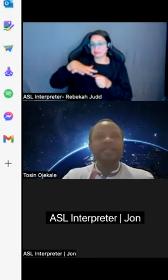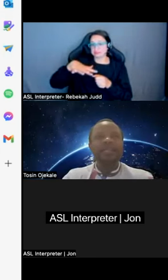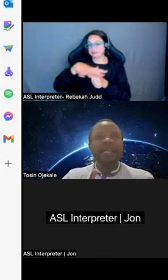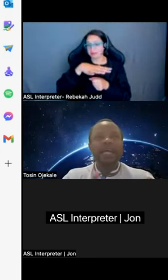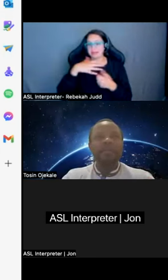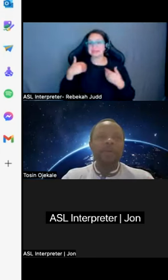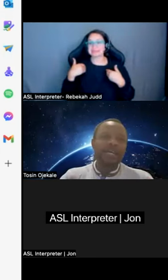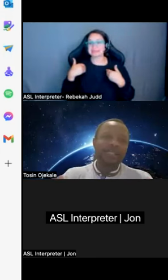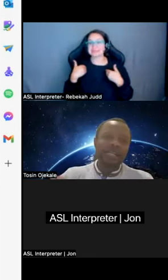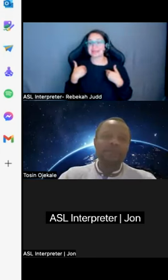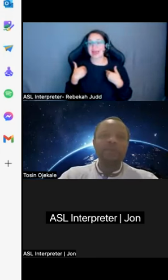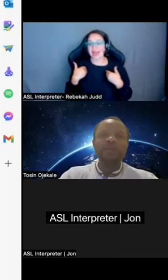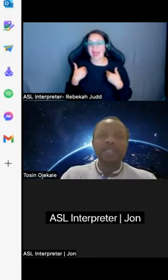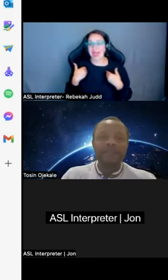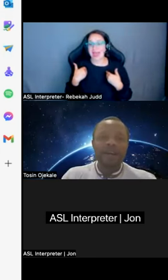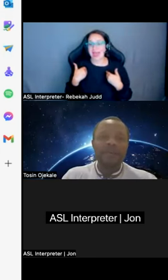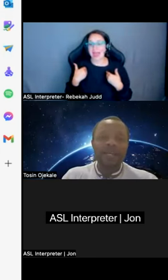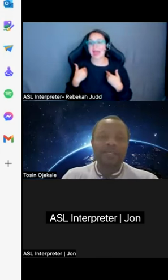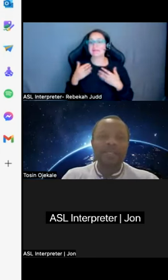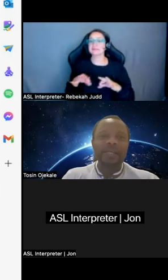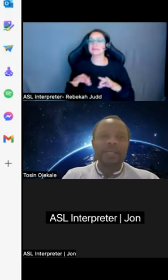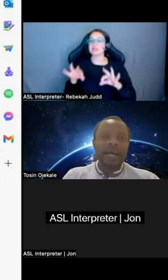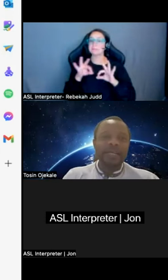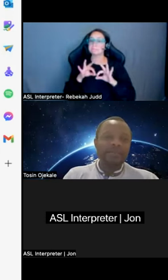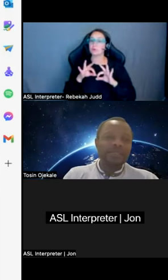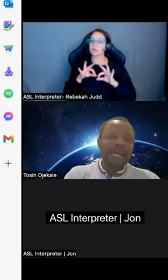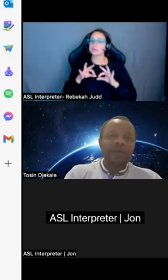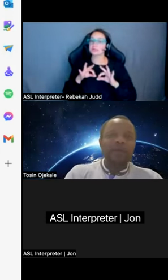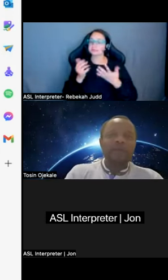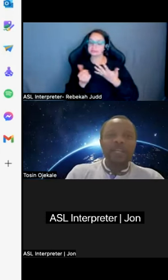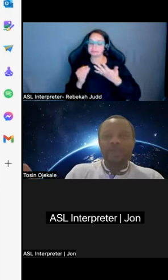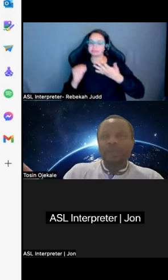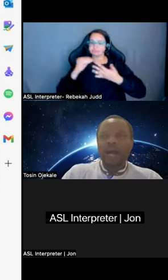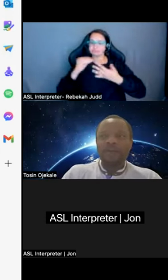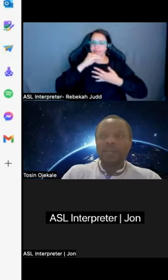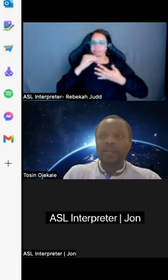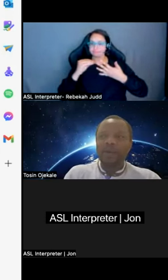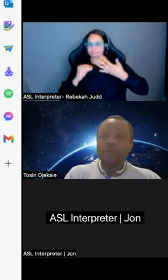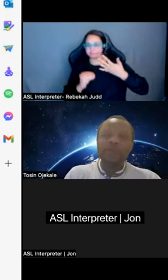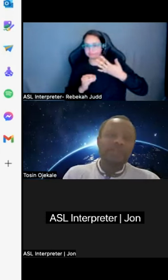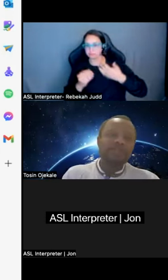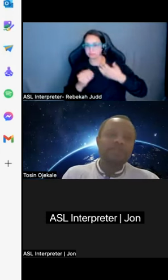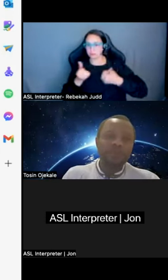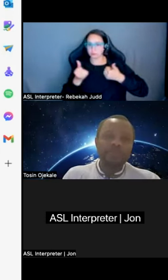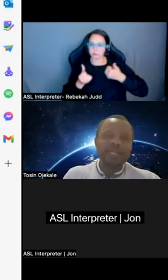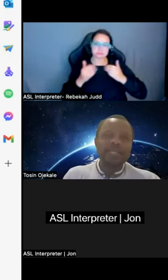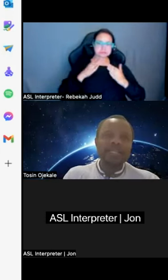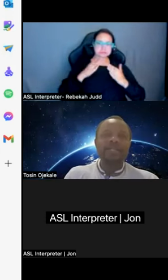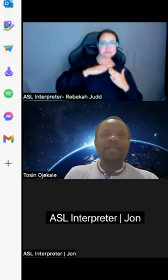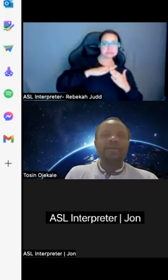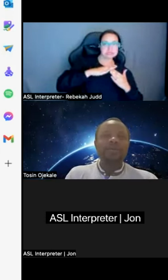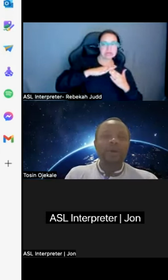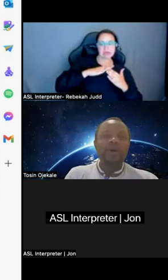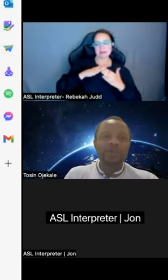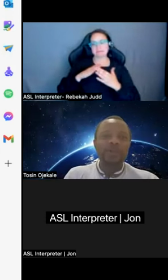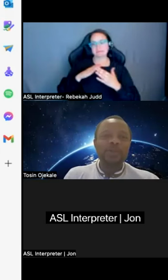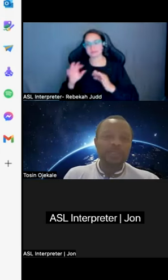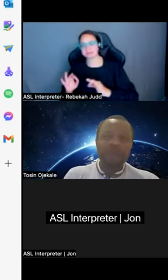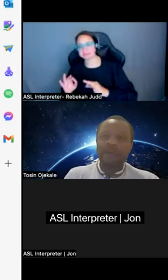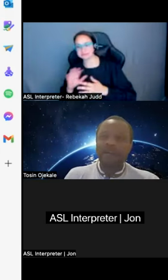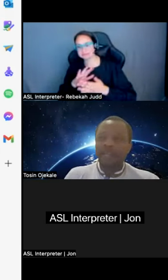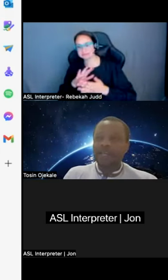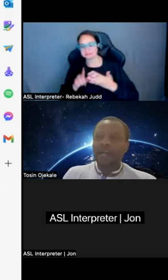different, their importance level will differ, right? And the type of things you have in all of those spaces would